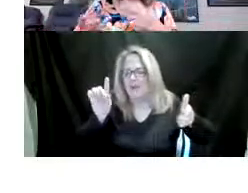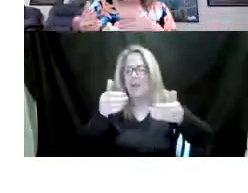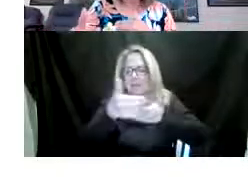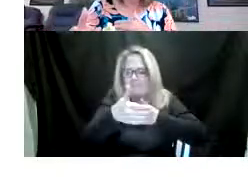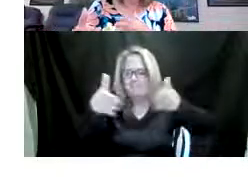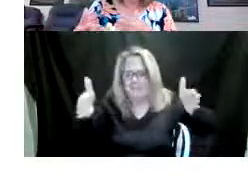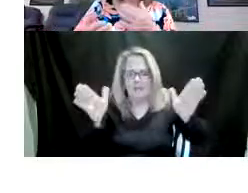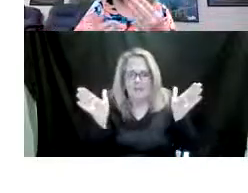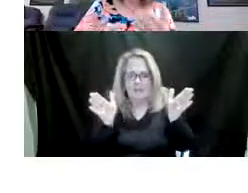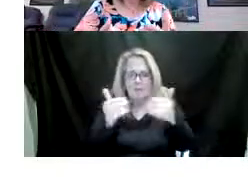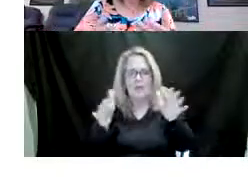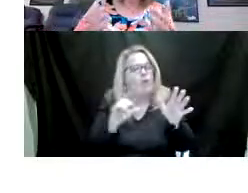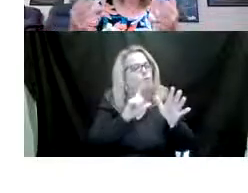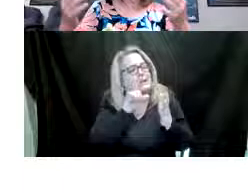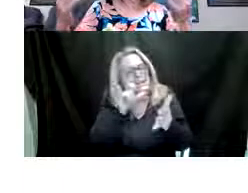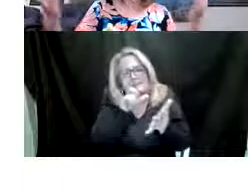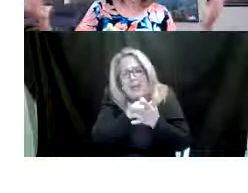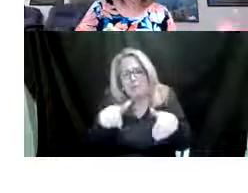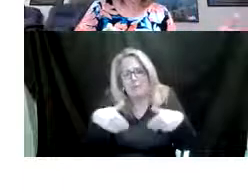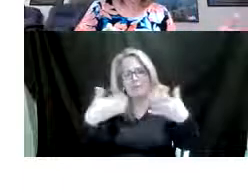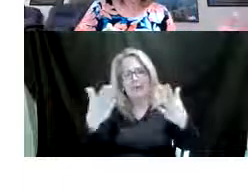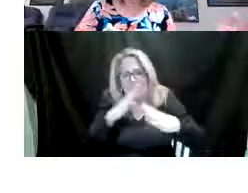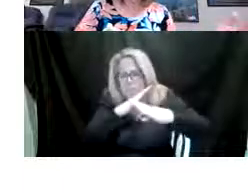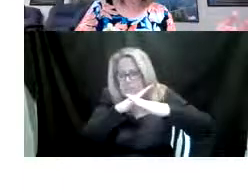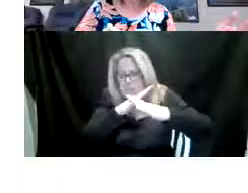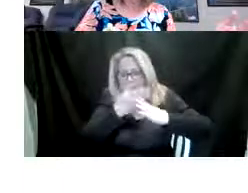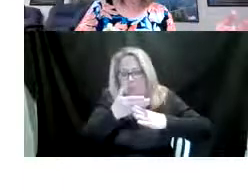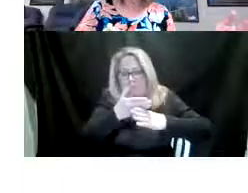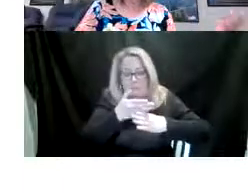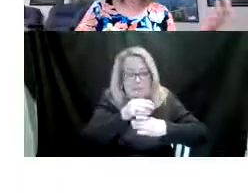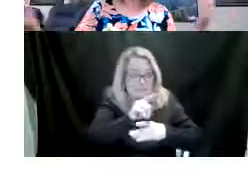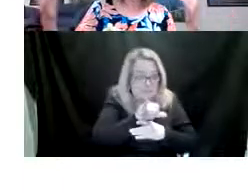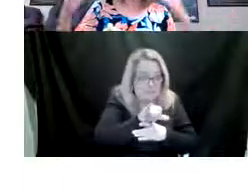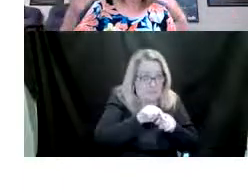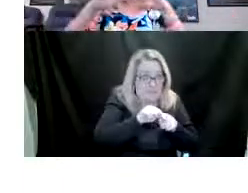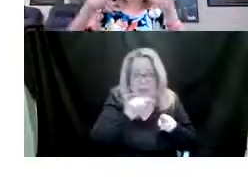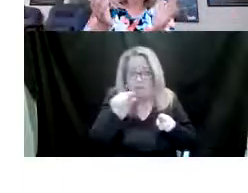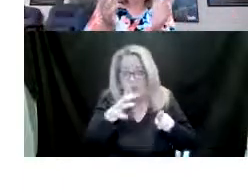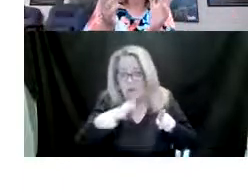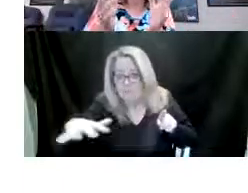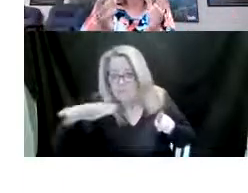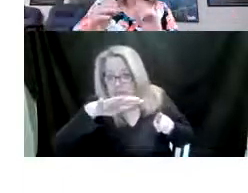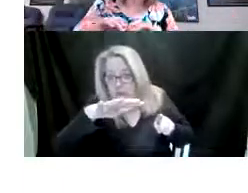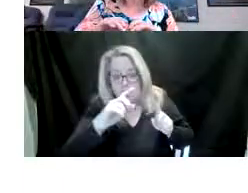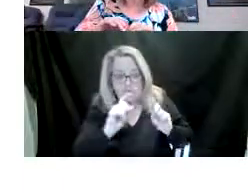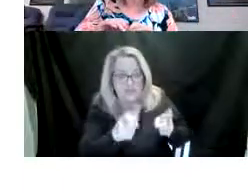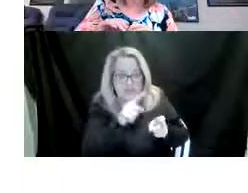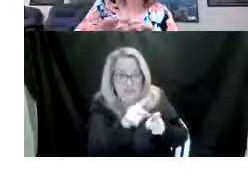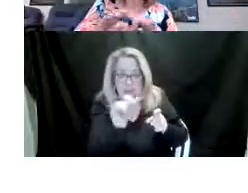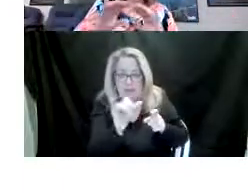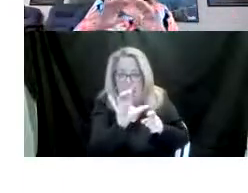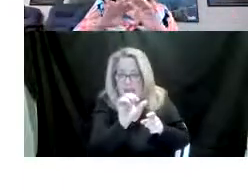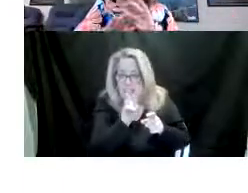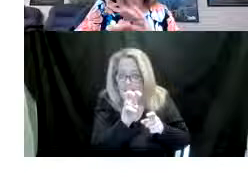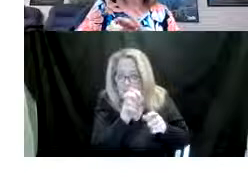sort of a buffer between Timmy and all of the craziness that was going on around him, to give him sort of like a little cave to kind of be